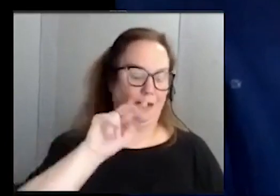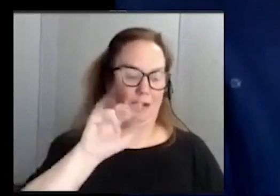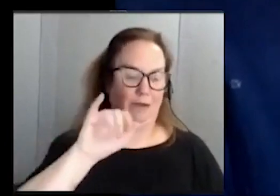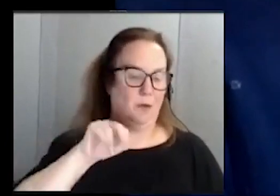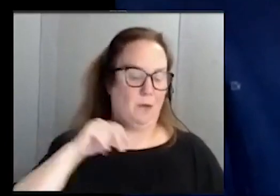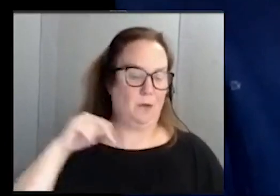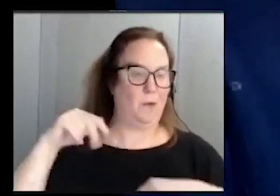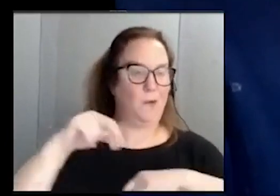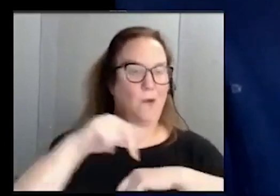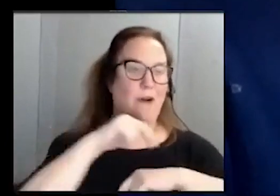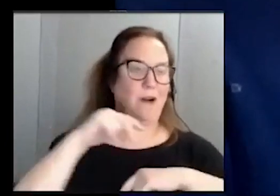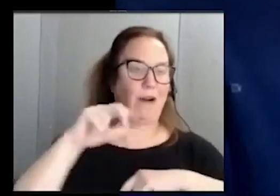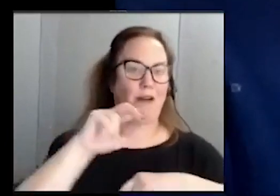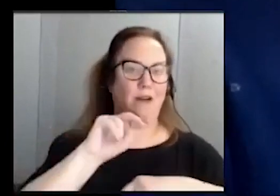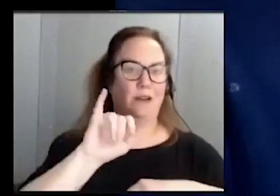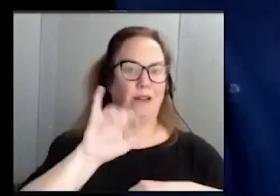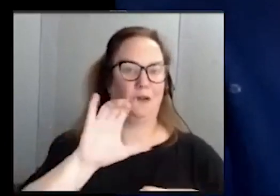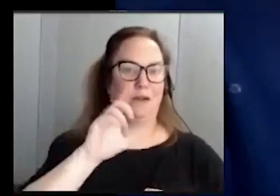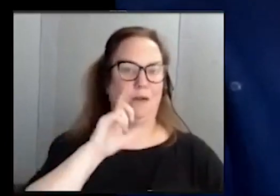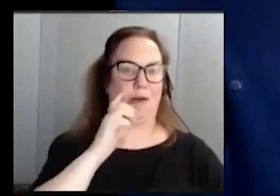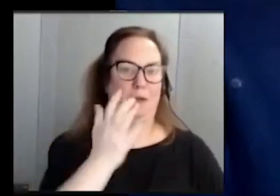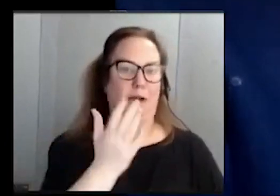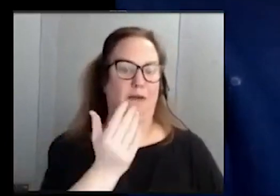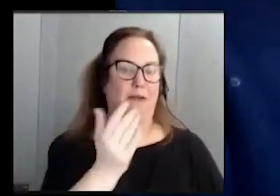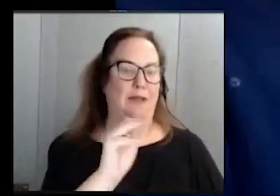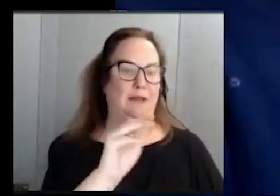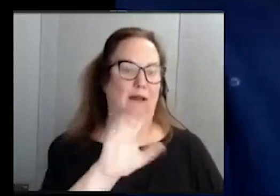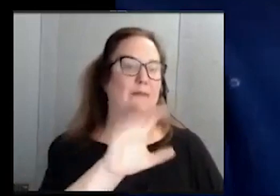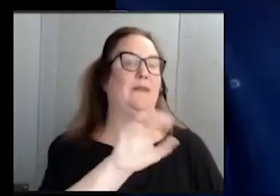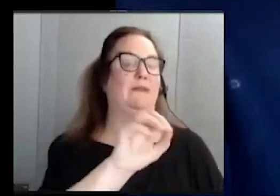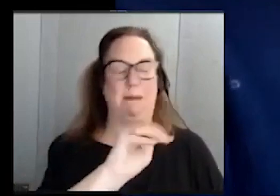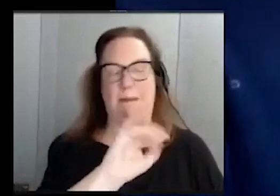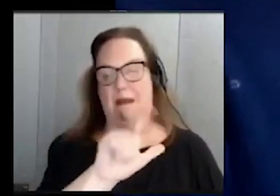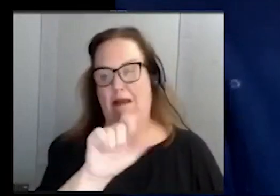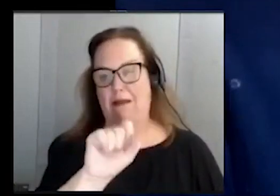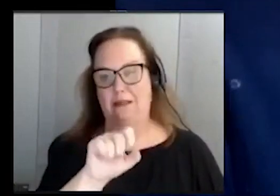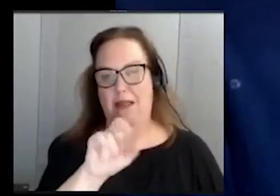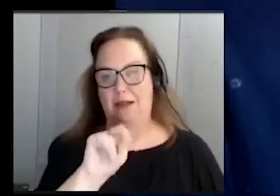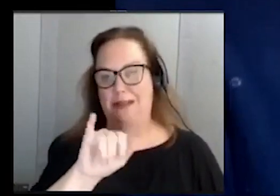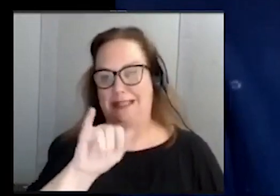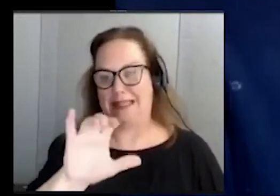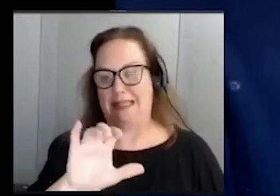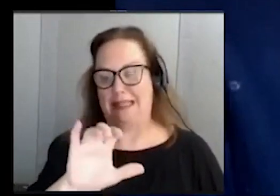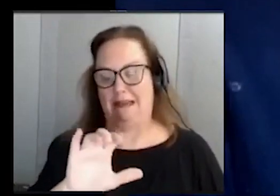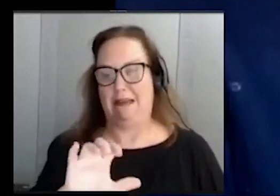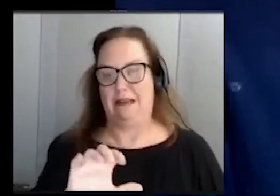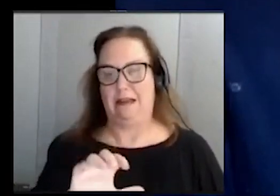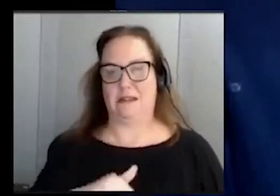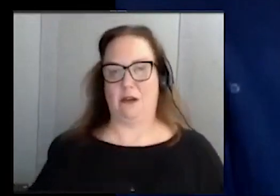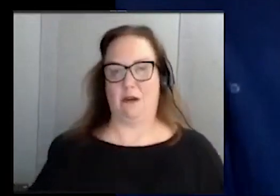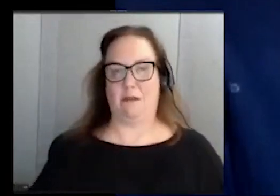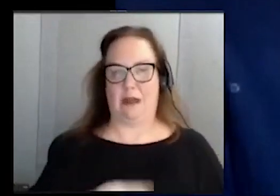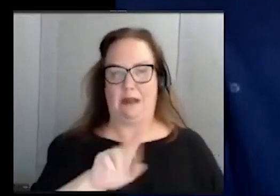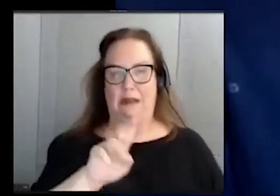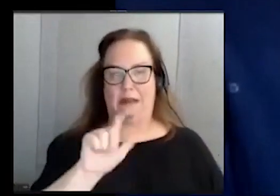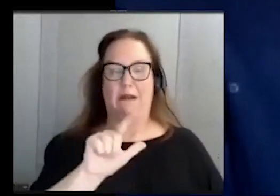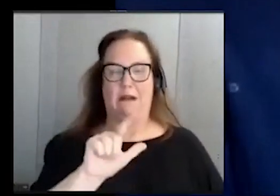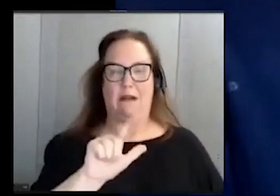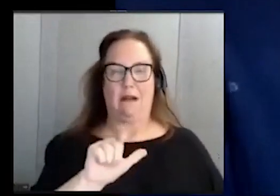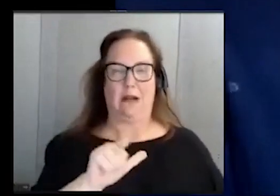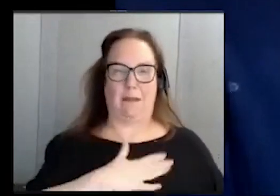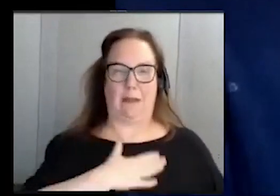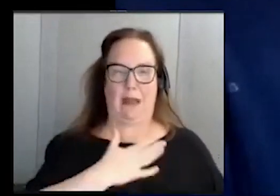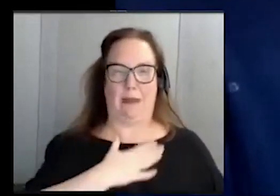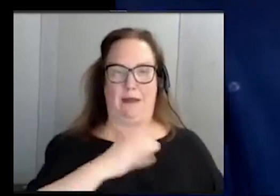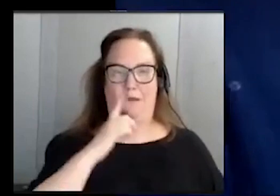think the kids said we logged about 15 miles. So I know I've gotten enough of my lung capacity back that I'm pretty happy, or